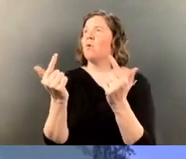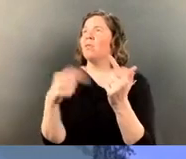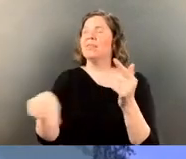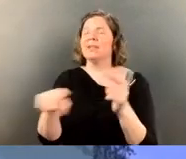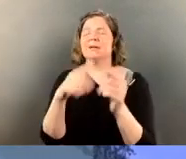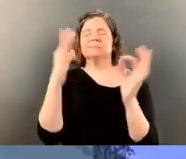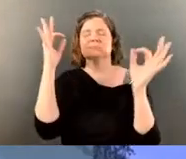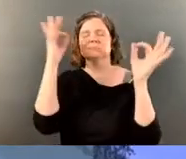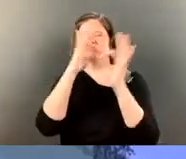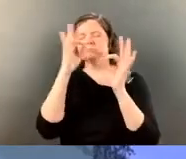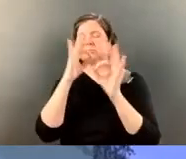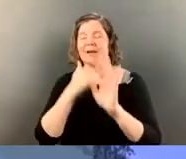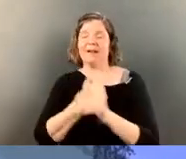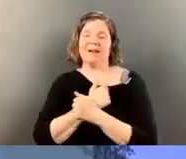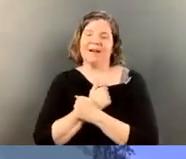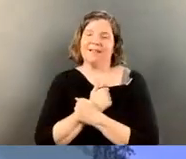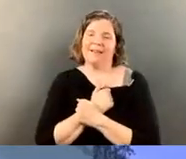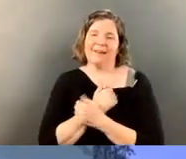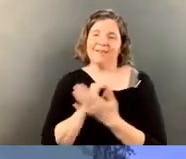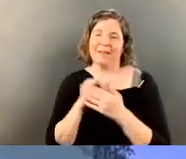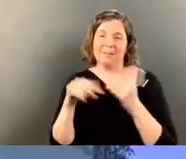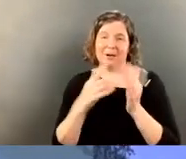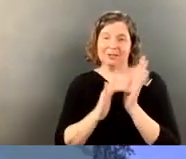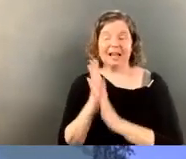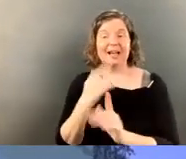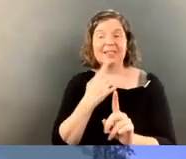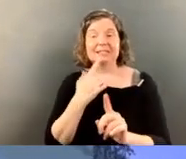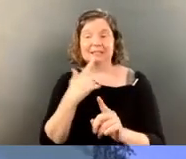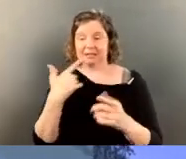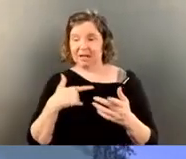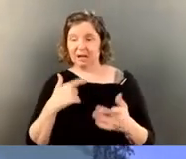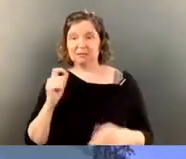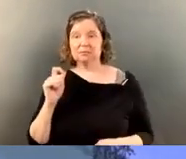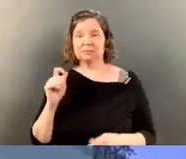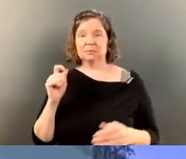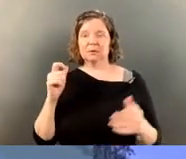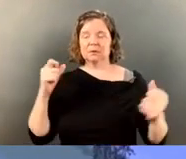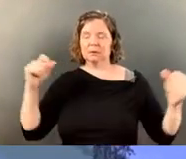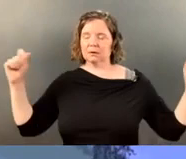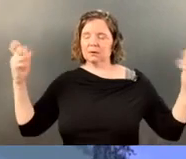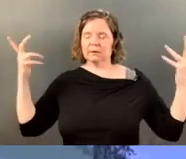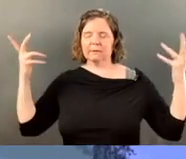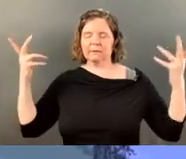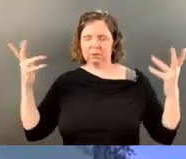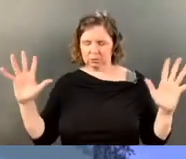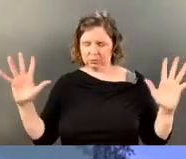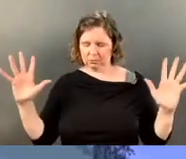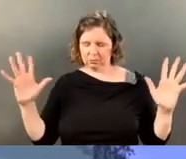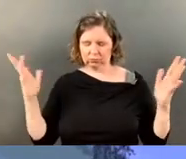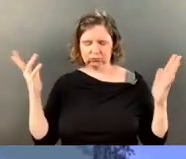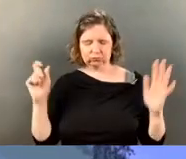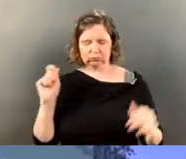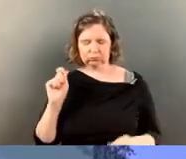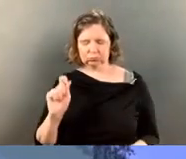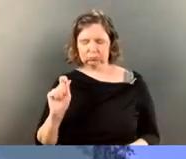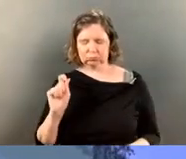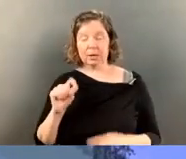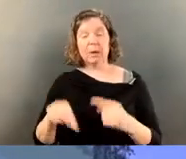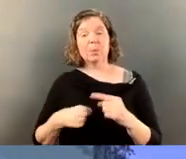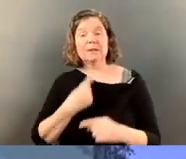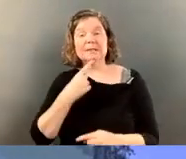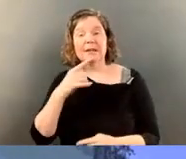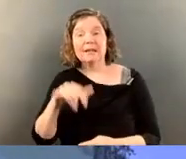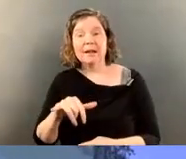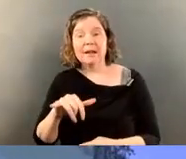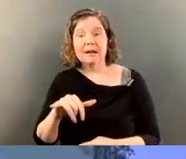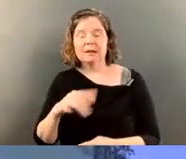they do. And I love that about Jesus. And then he said, it is finished. He said, it is finished. And when he said